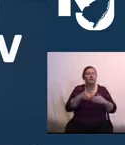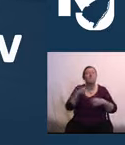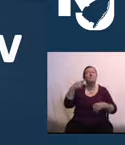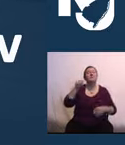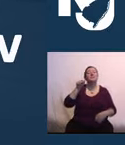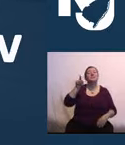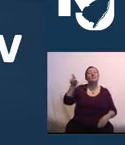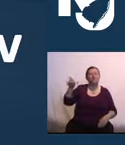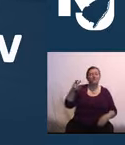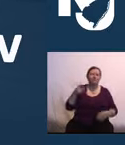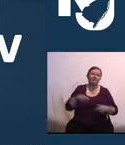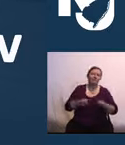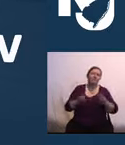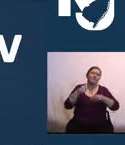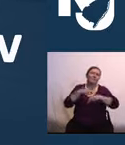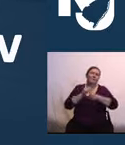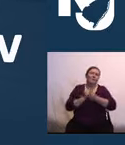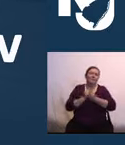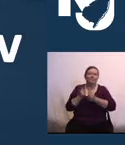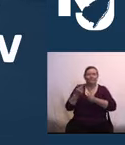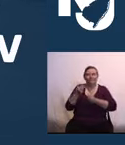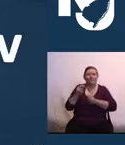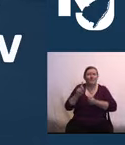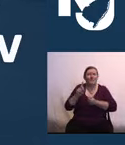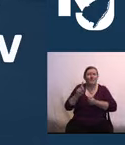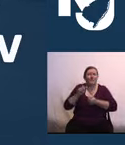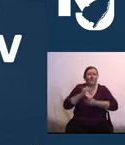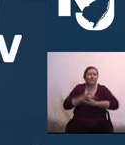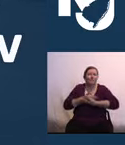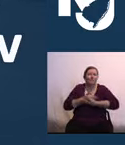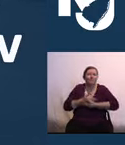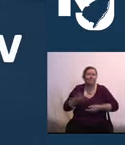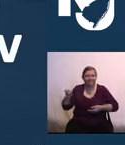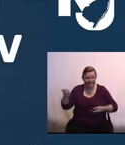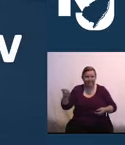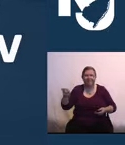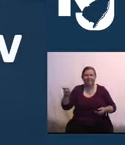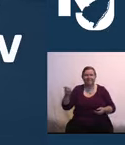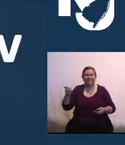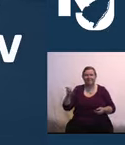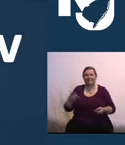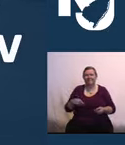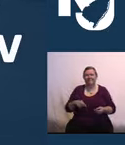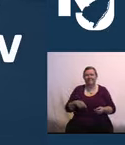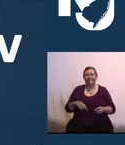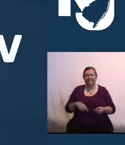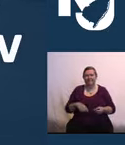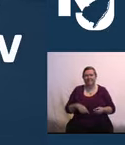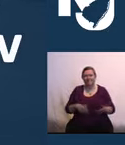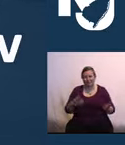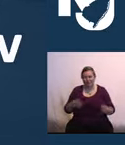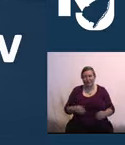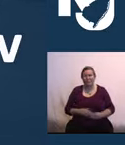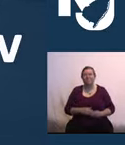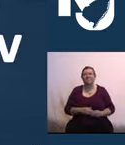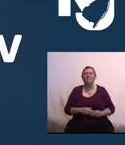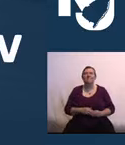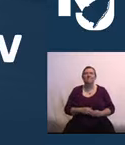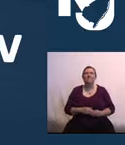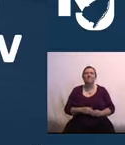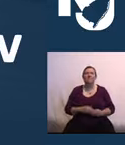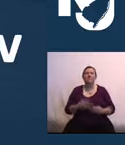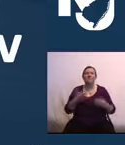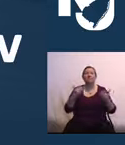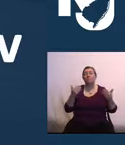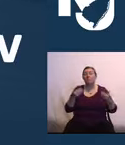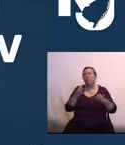his new grandchild, Brooks Patrick, and we send all of them our very best. Before we get to the numbers, a